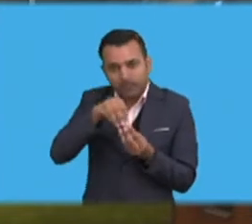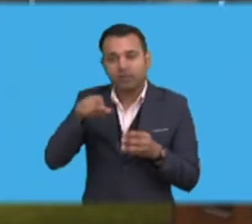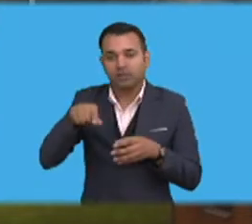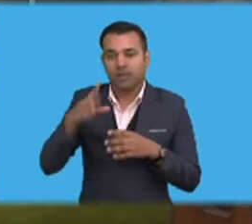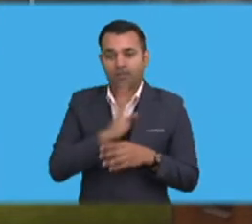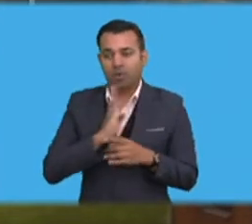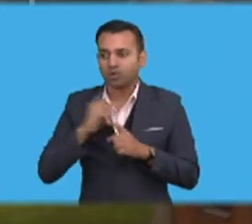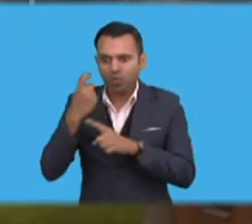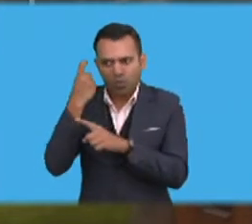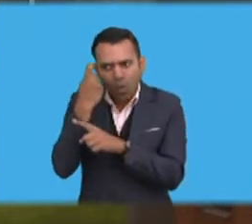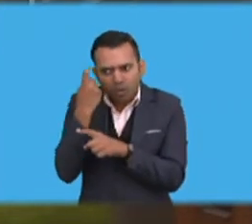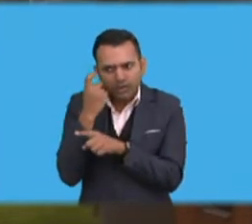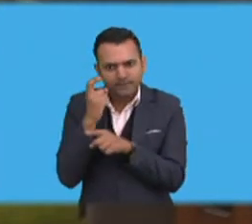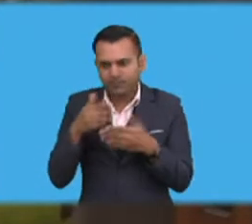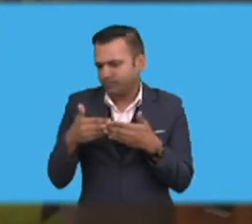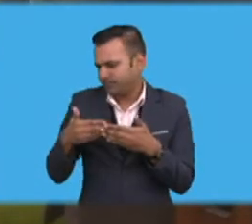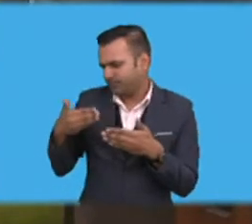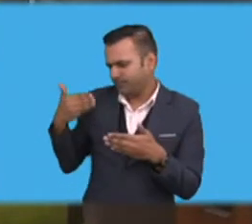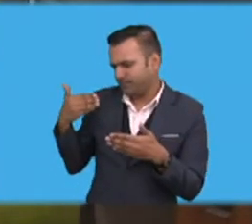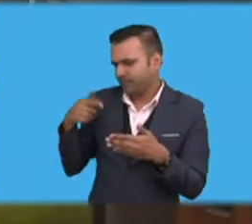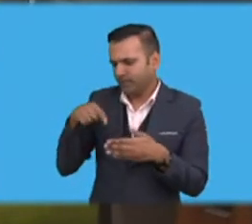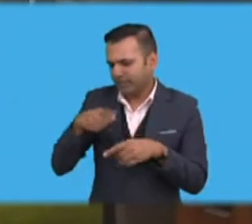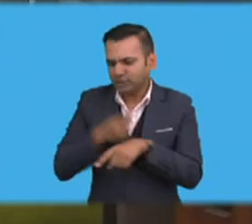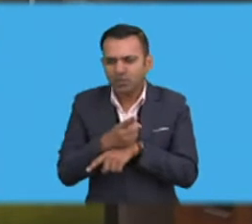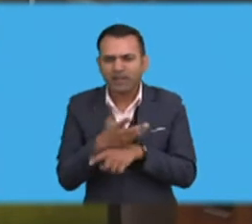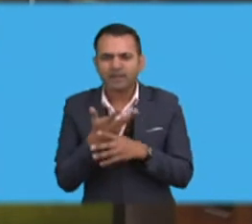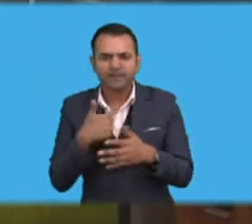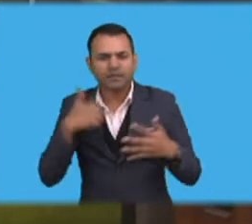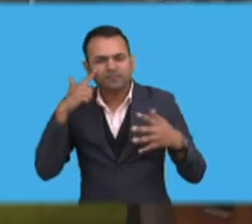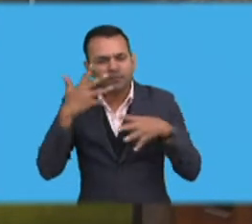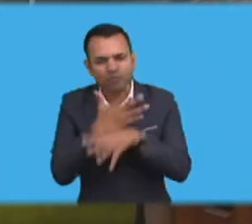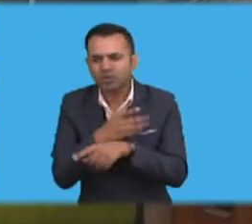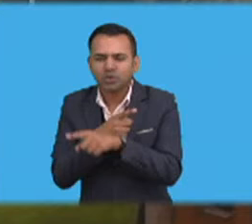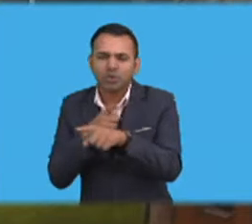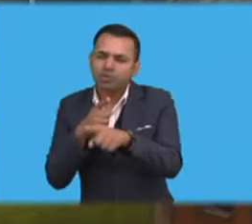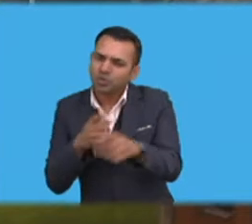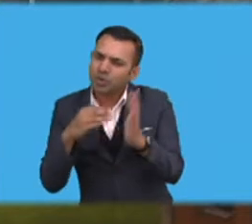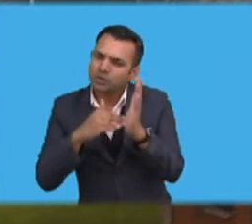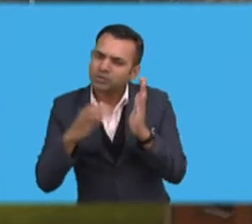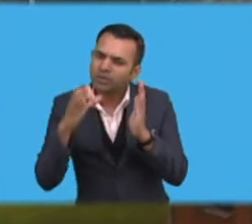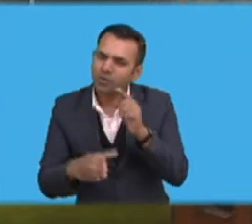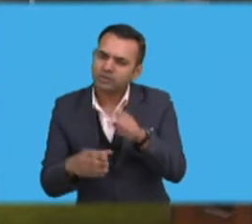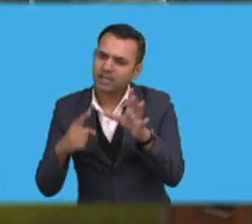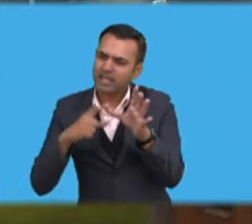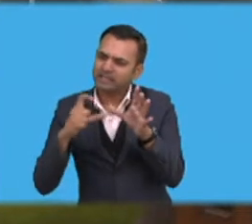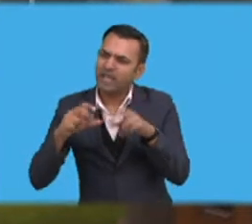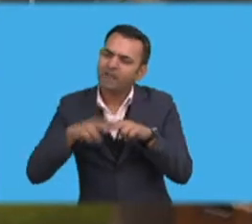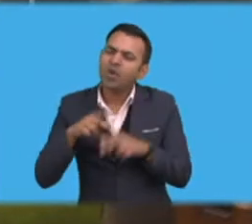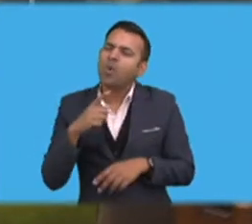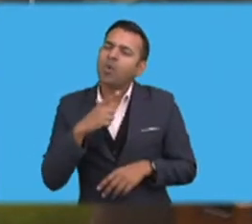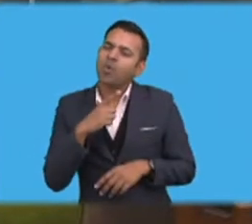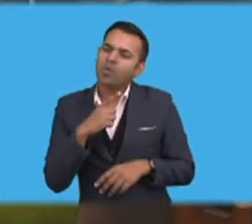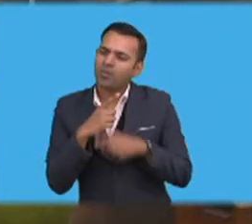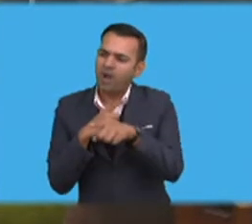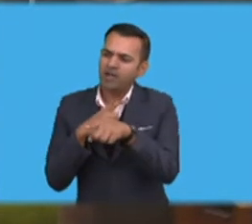earlier in the week that there is a direct conflict of interest as chair of ACCF, who is also the governor of the RBF. He is also the regulator and the